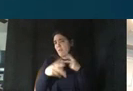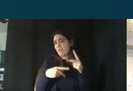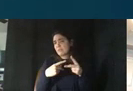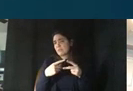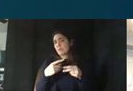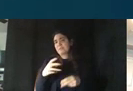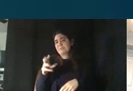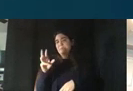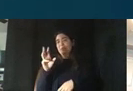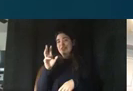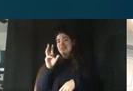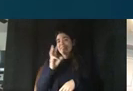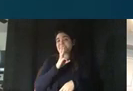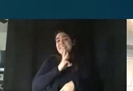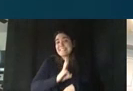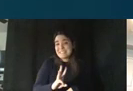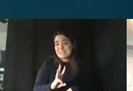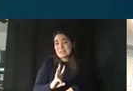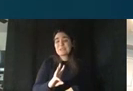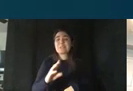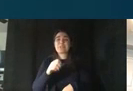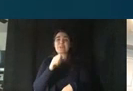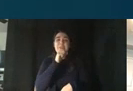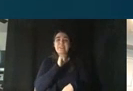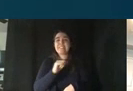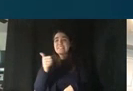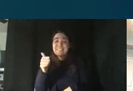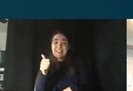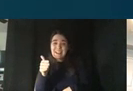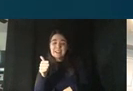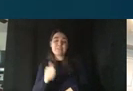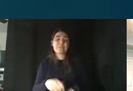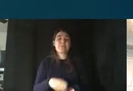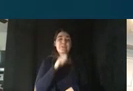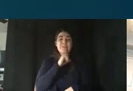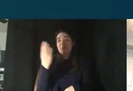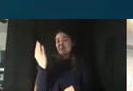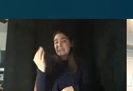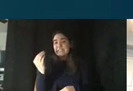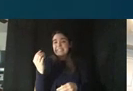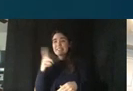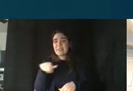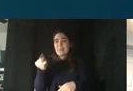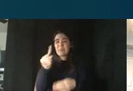6-year-old writers and our 10-year-old writers and our 14-year-old writers?